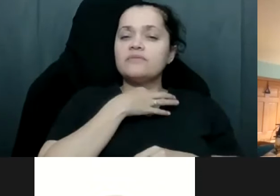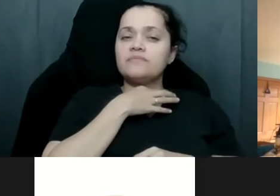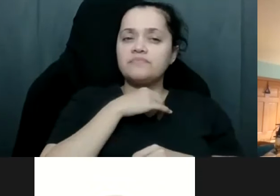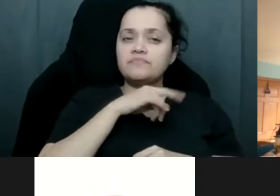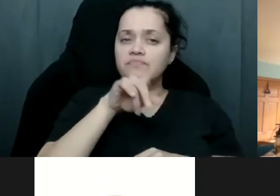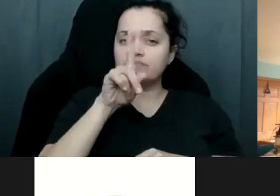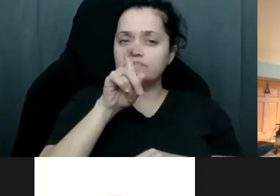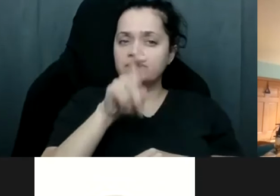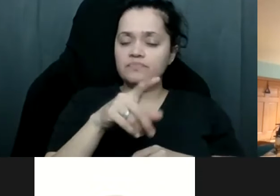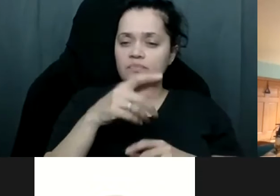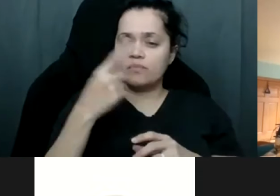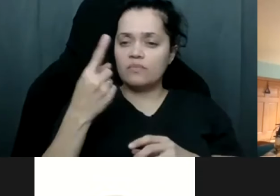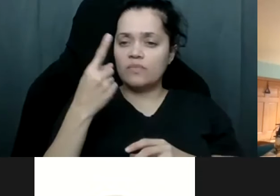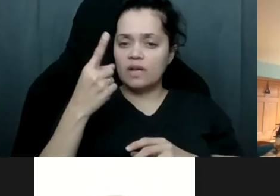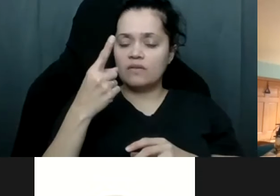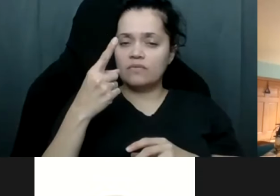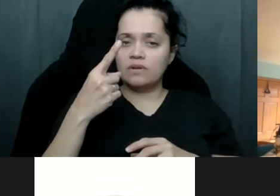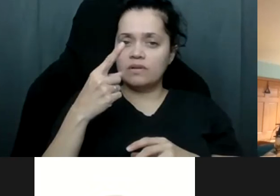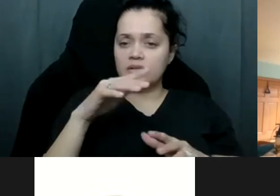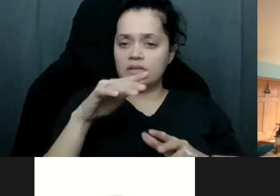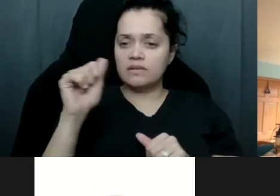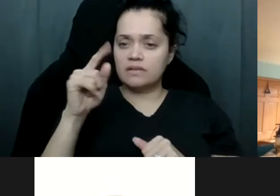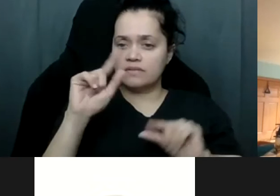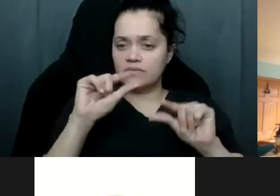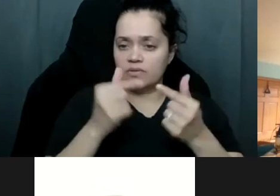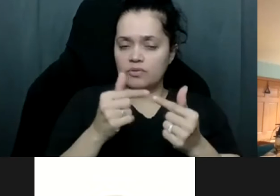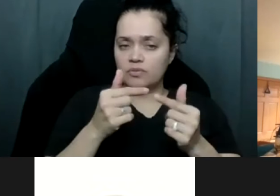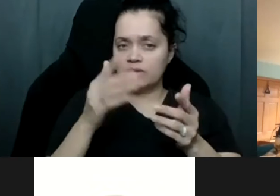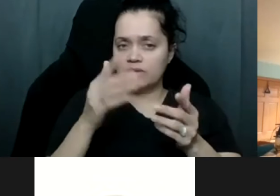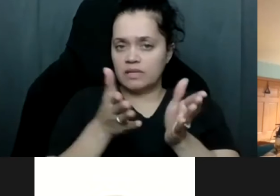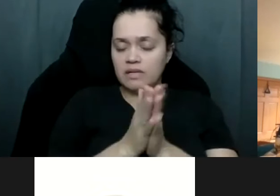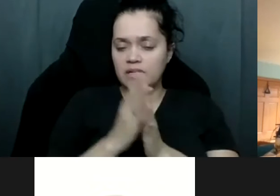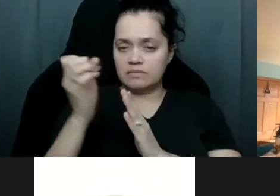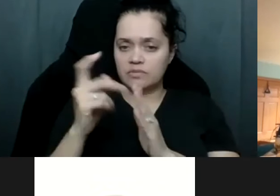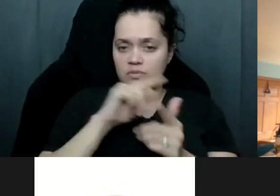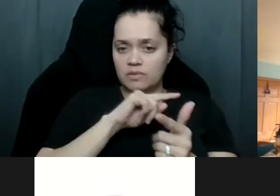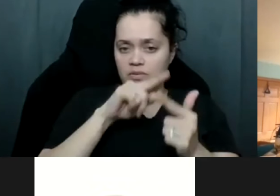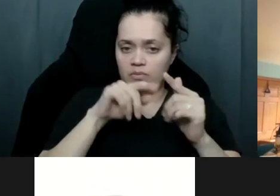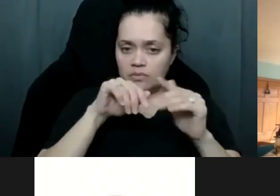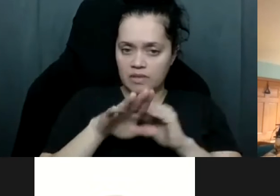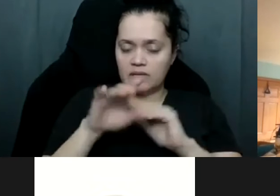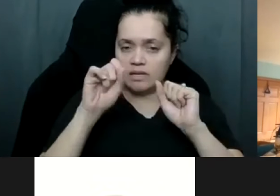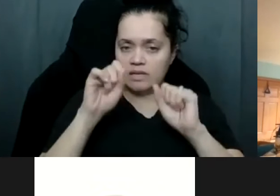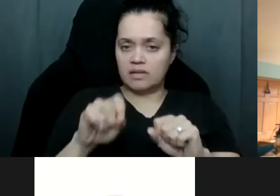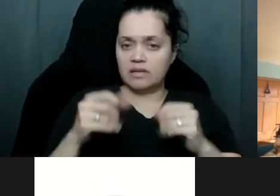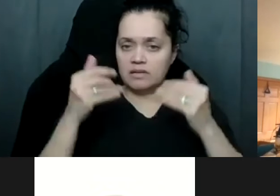questions, just have someone pop out of the group and ask me a question and pop back in. Here we go.